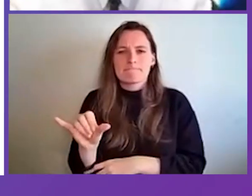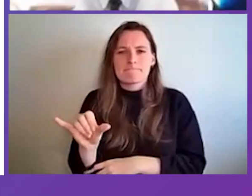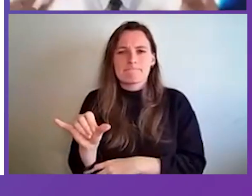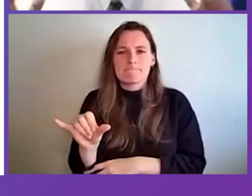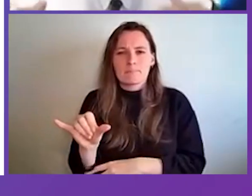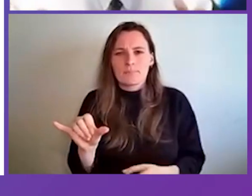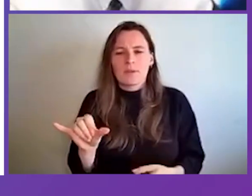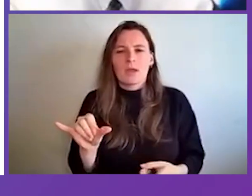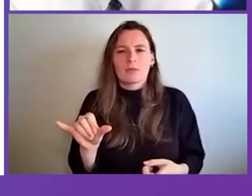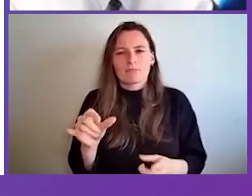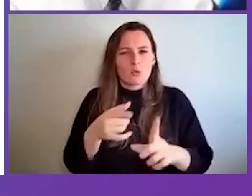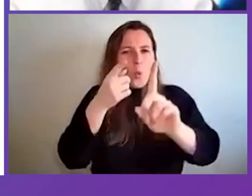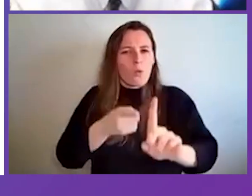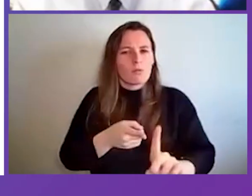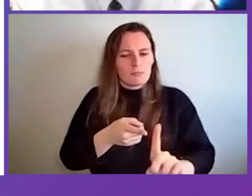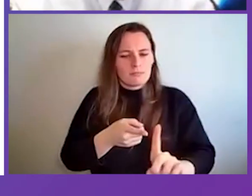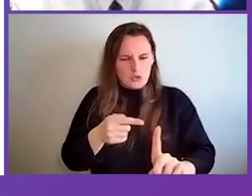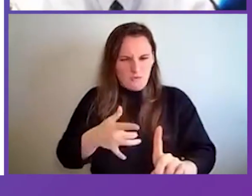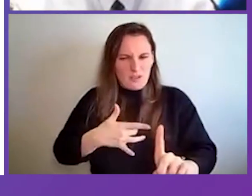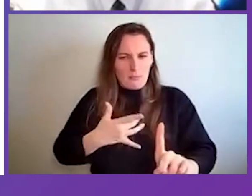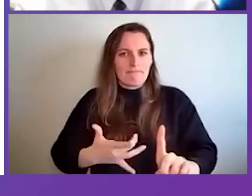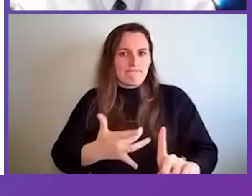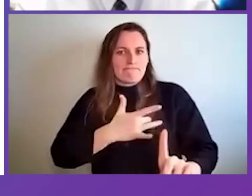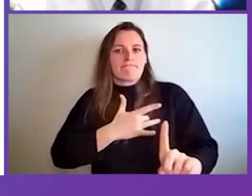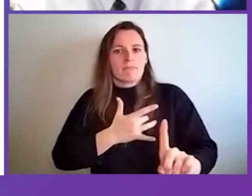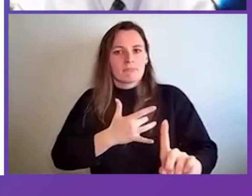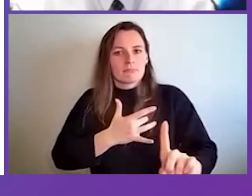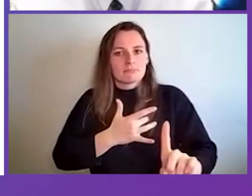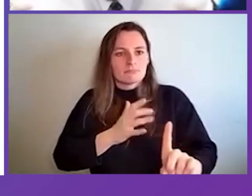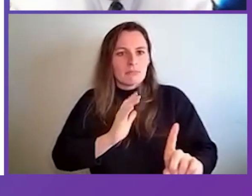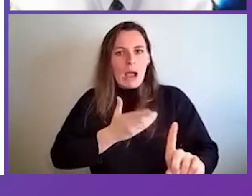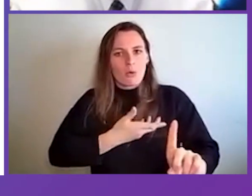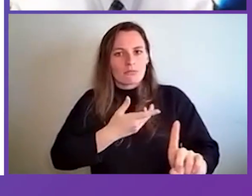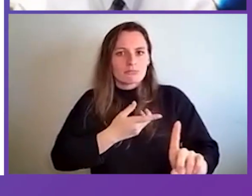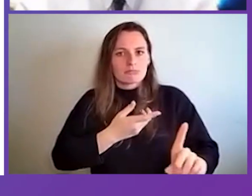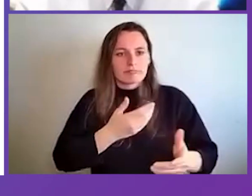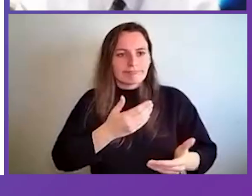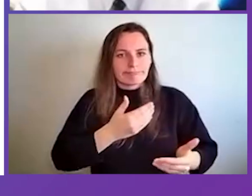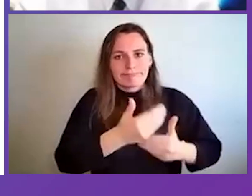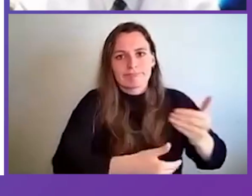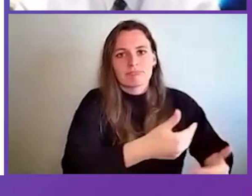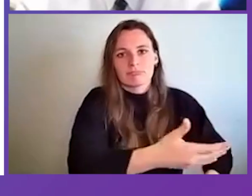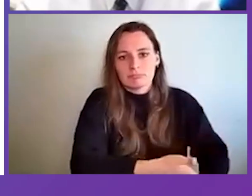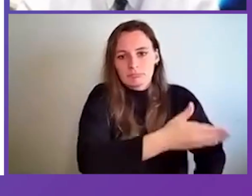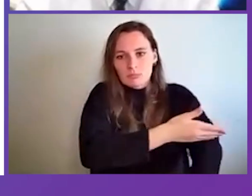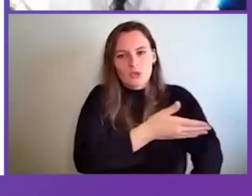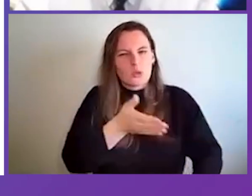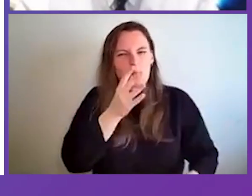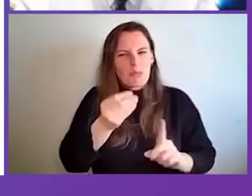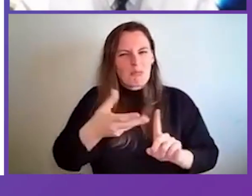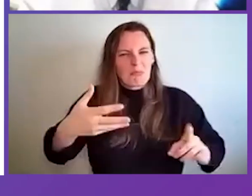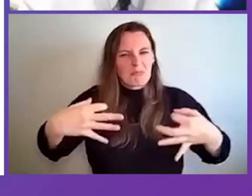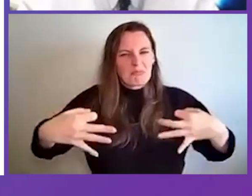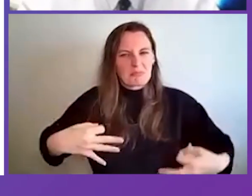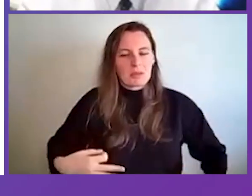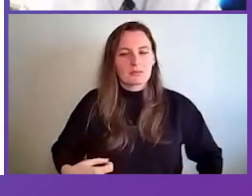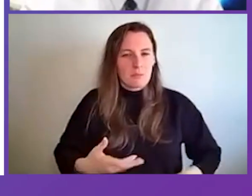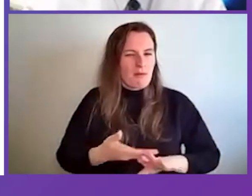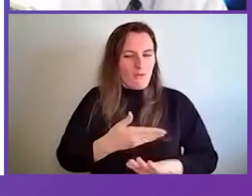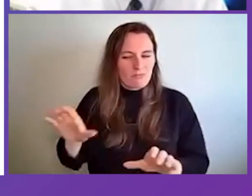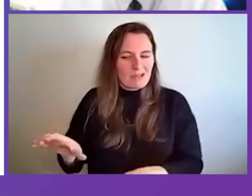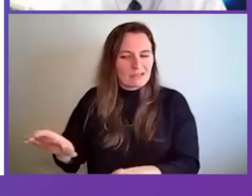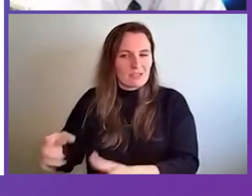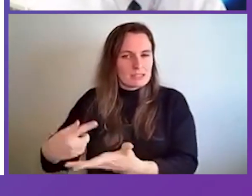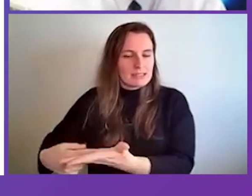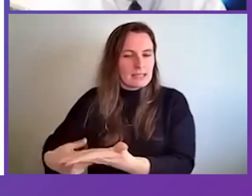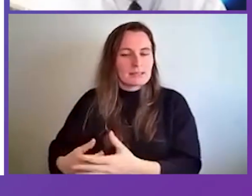to do. And I'll just go through the list of those and build on them as I talk about some of our other activities. One of the key things that